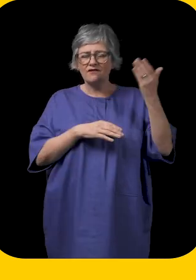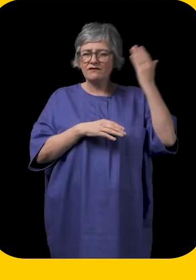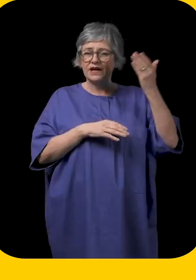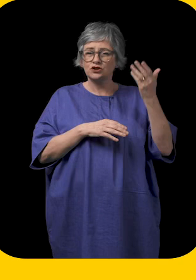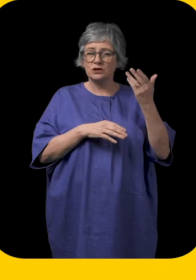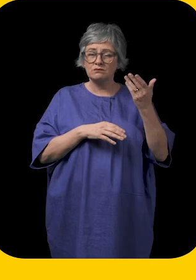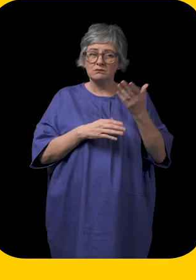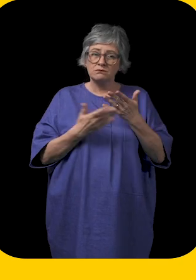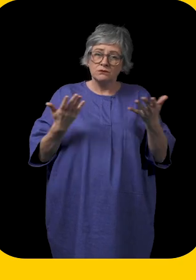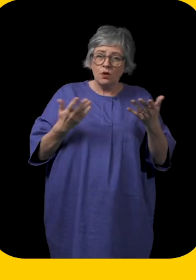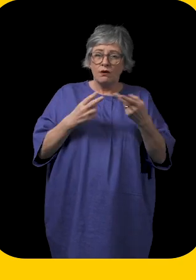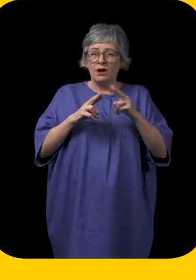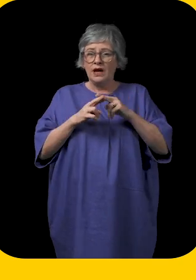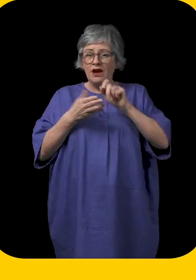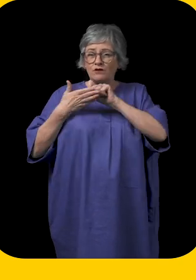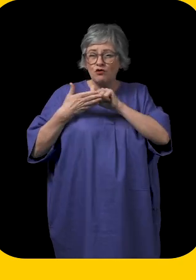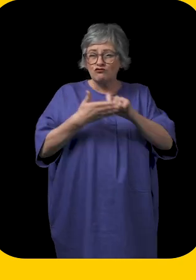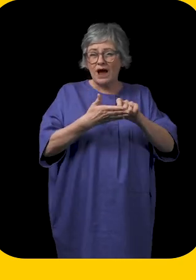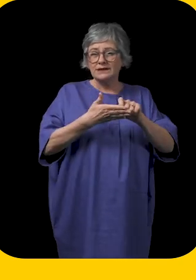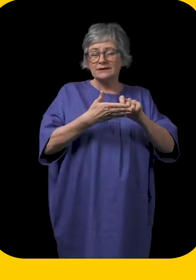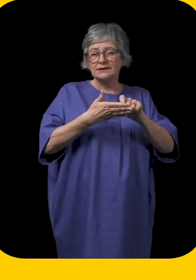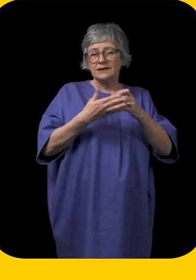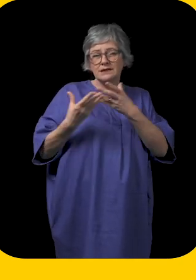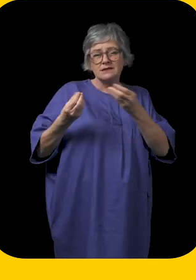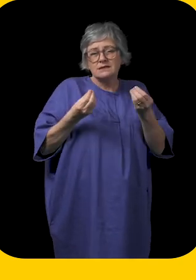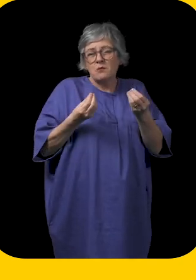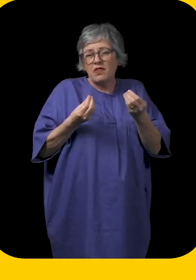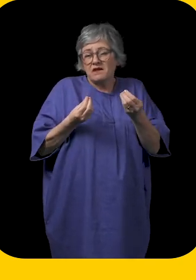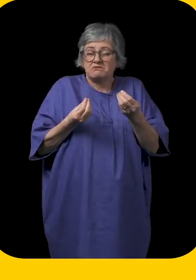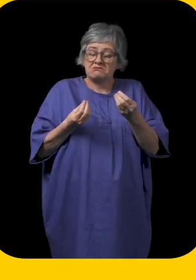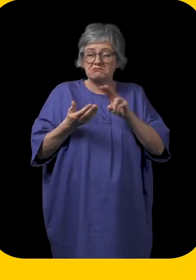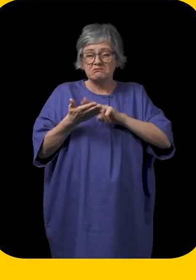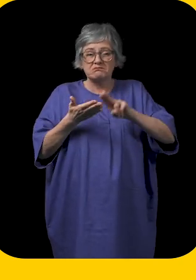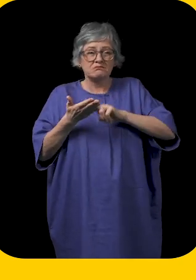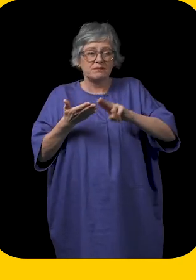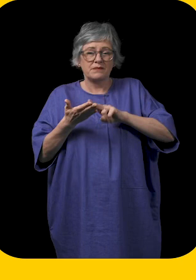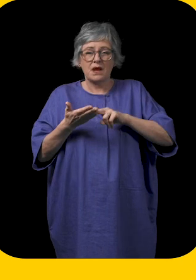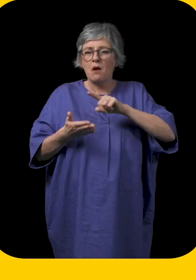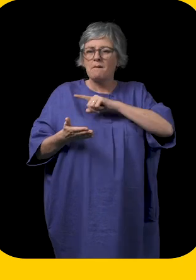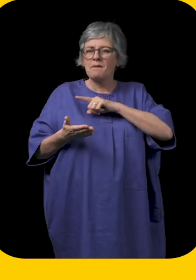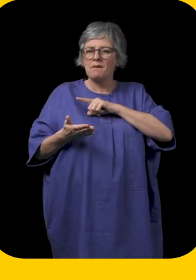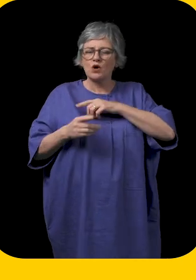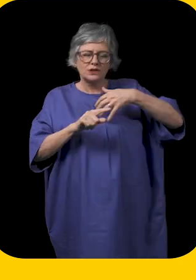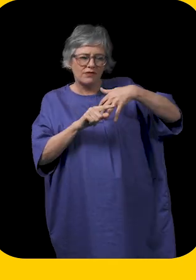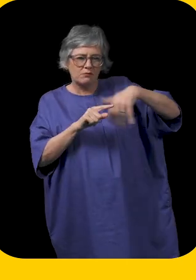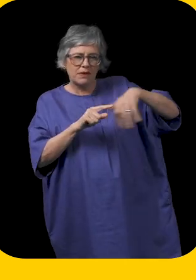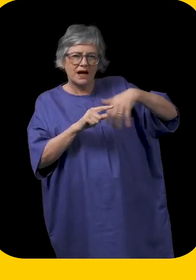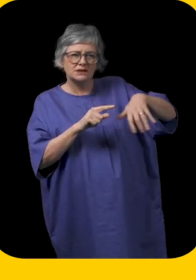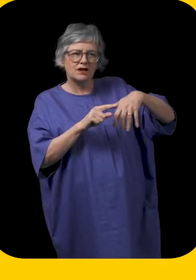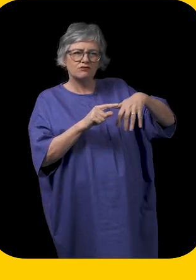the fiction, so that even if you're writing, if I'm writing something very ordinary, because